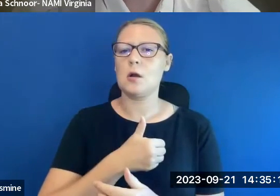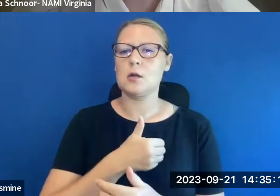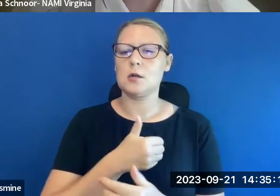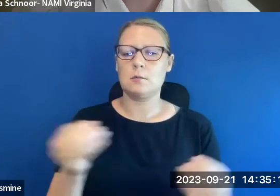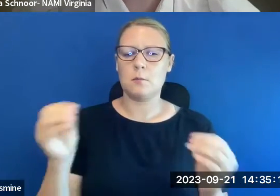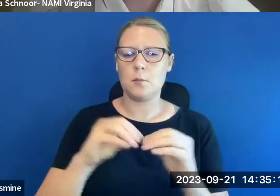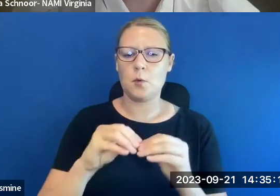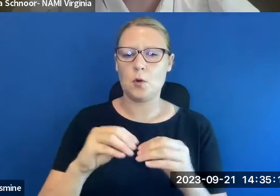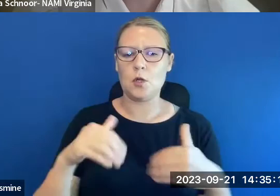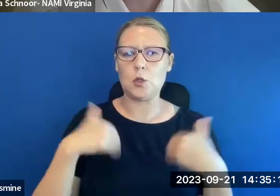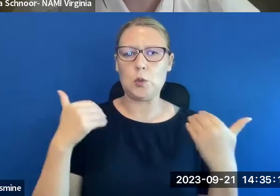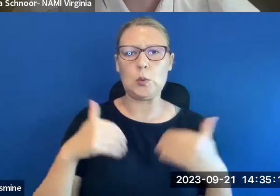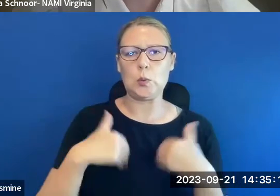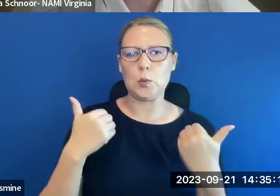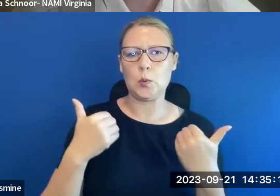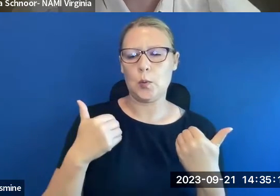youth conscious